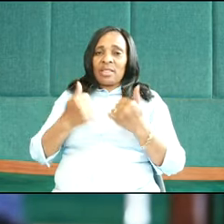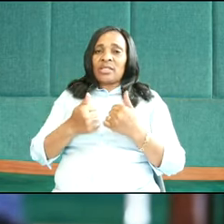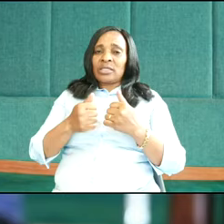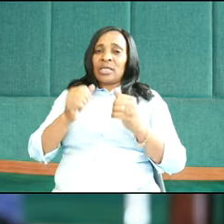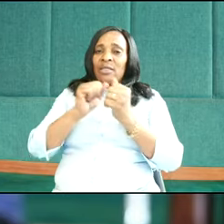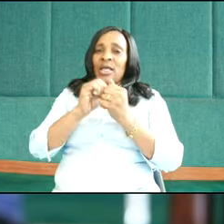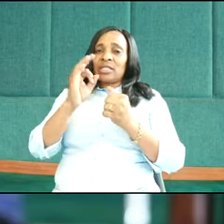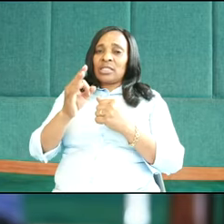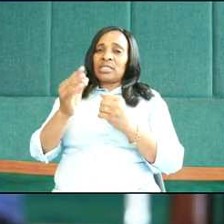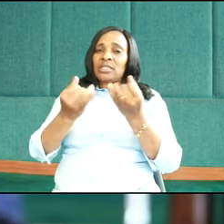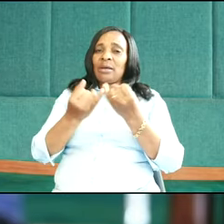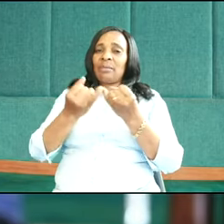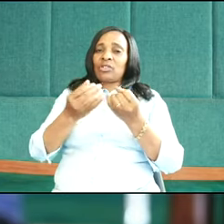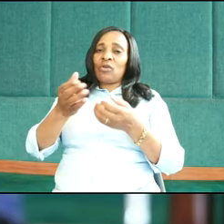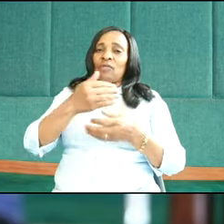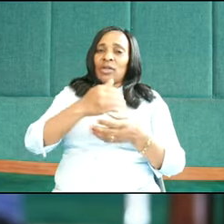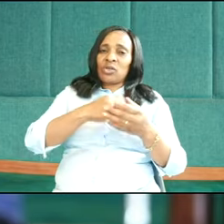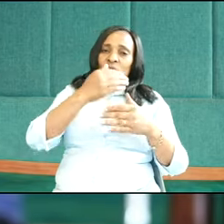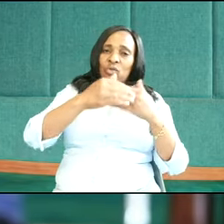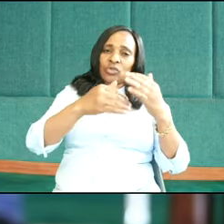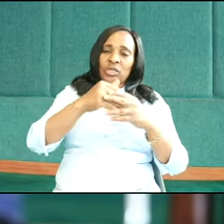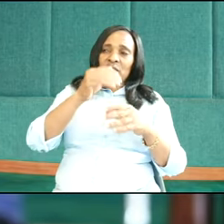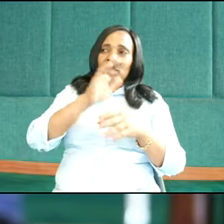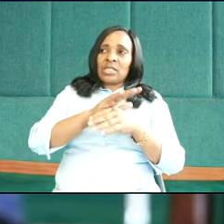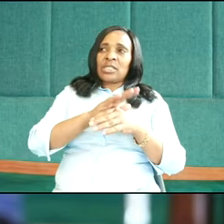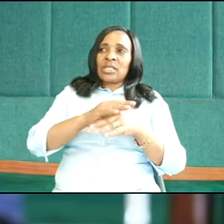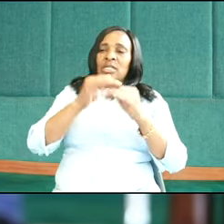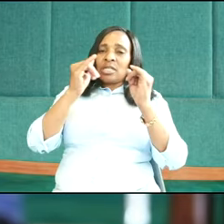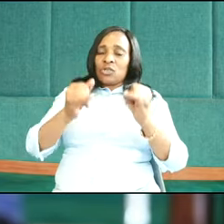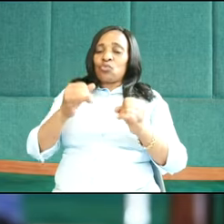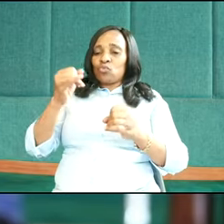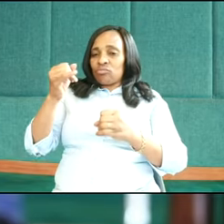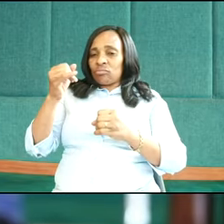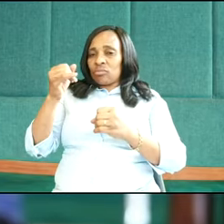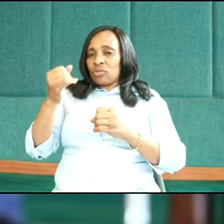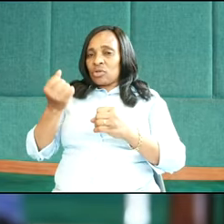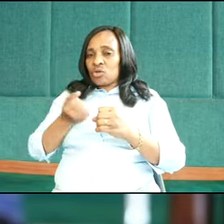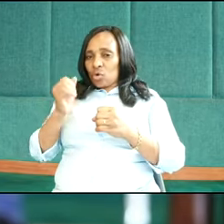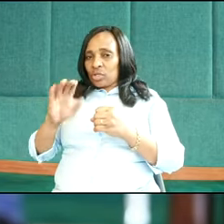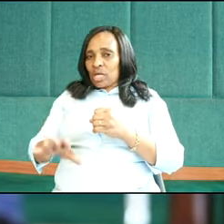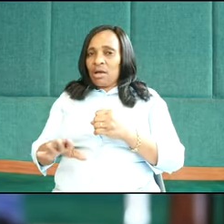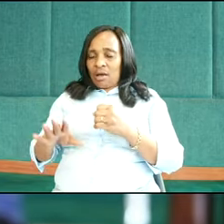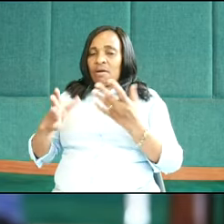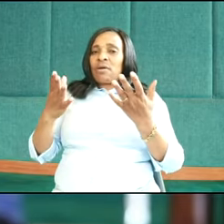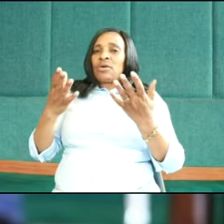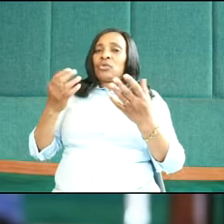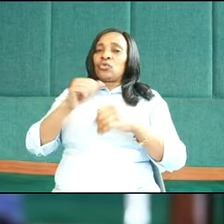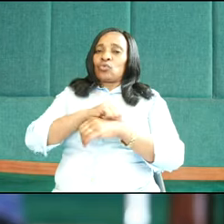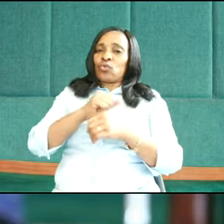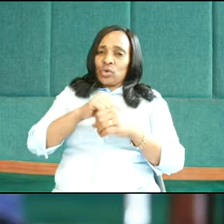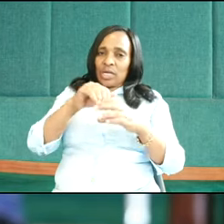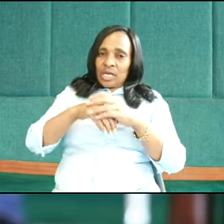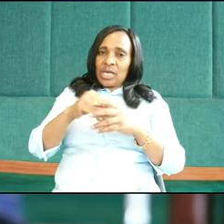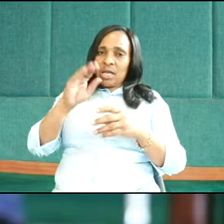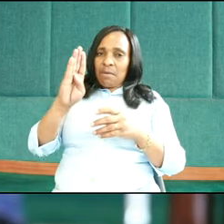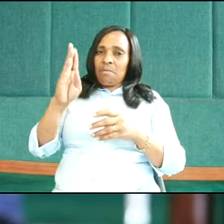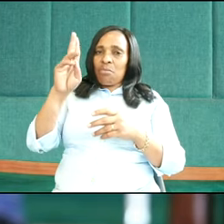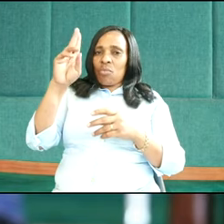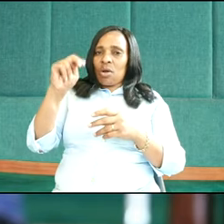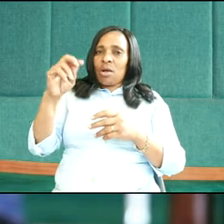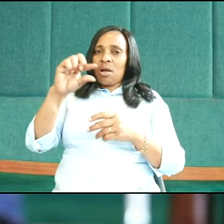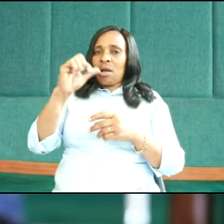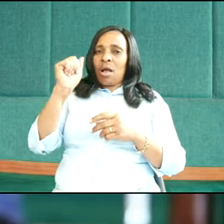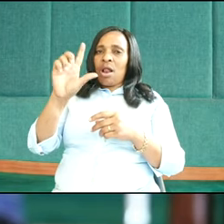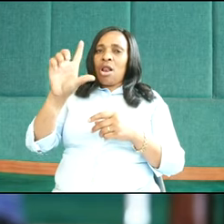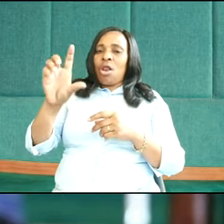13th Sabbath offering will help construct a church near Joylene School in Bengaluru, India. Joylene School is on the